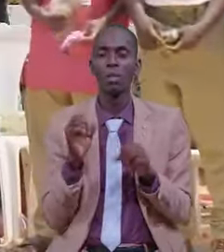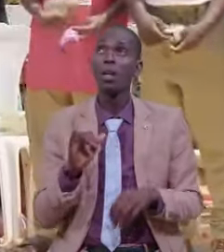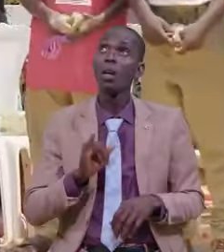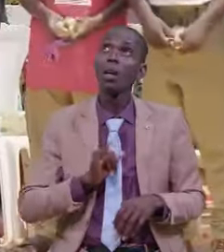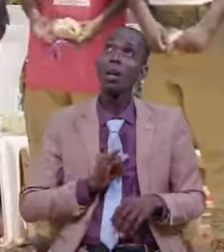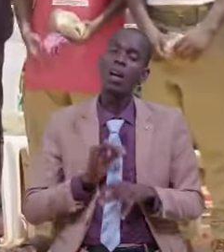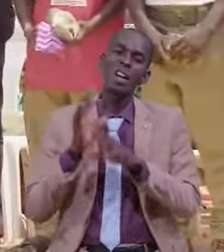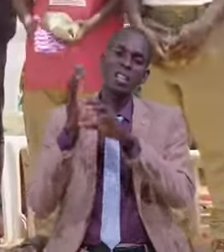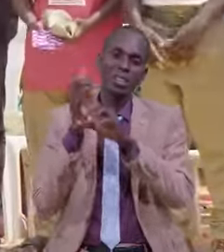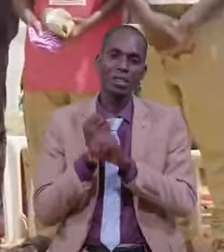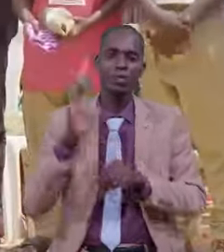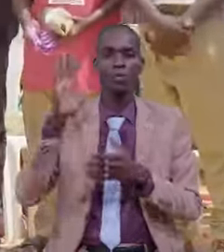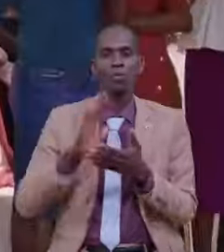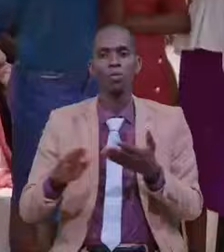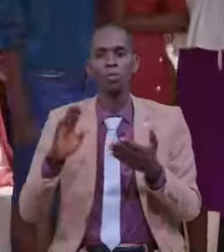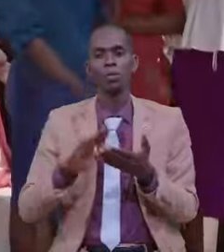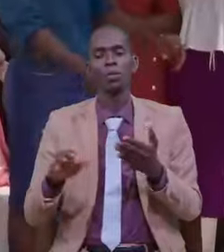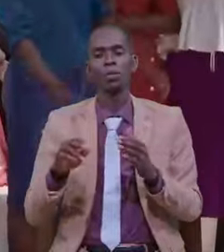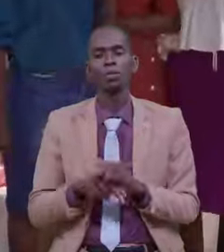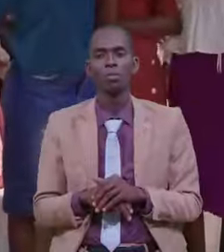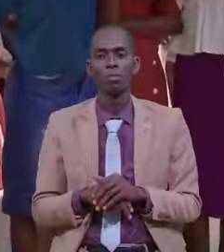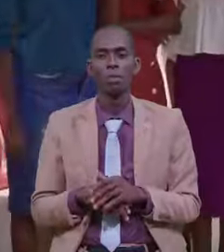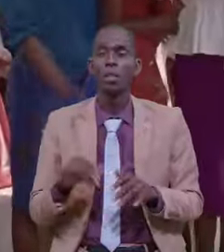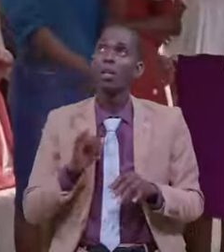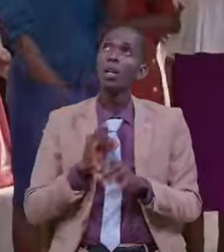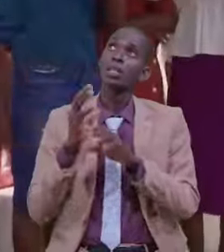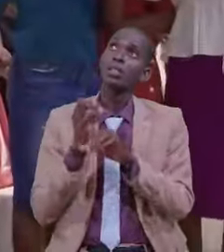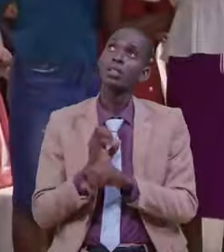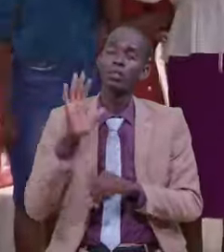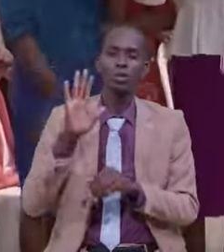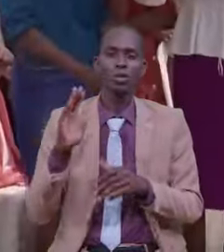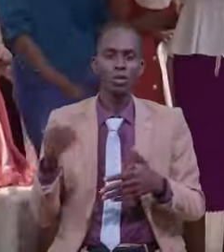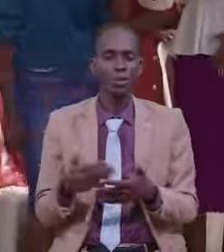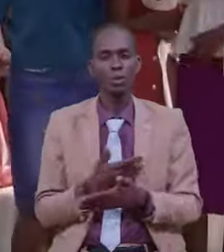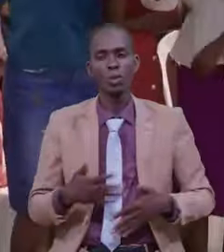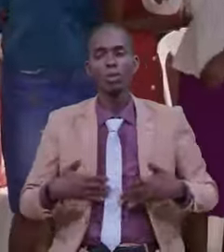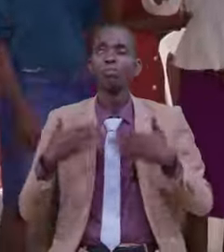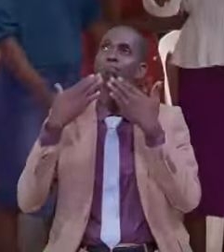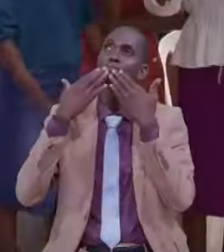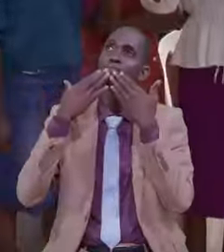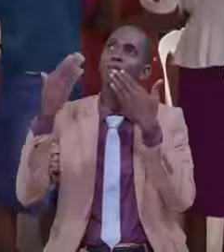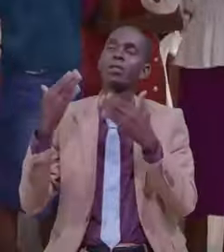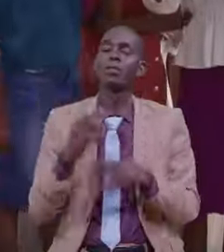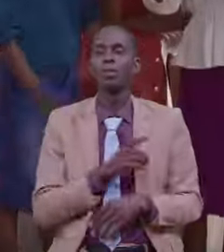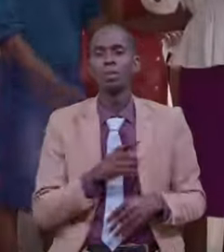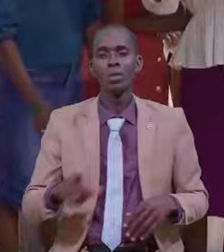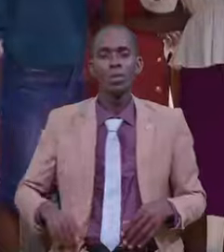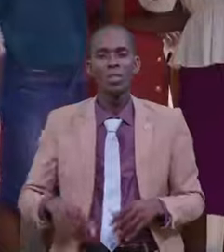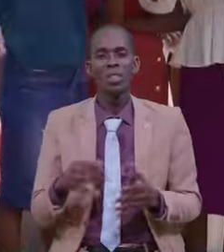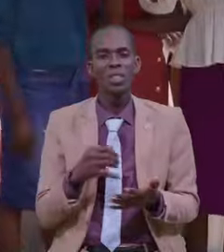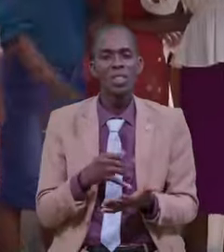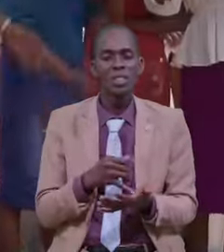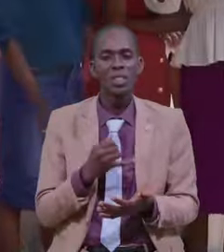your forgiveness. I receive your new life. Thank you, Lord. It